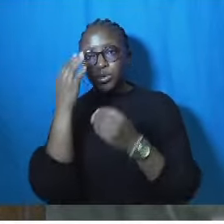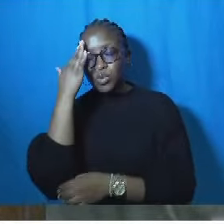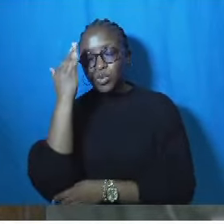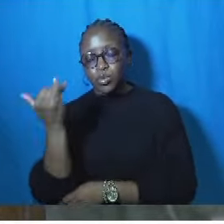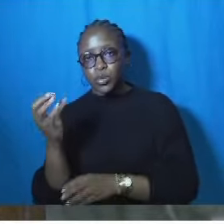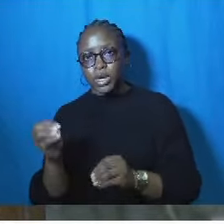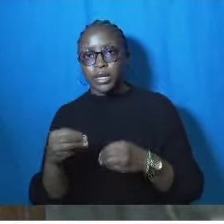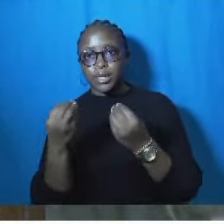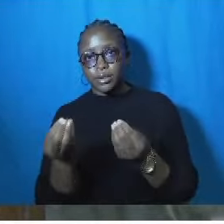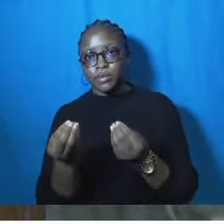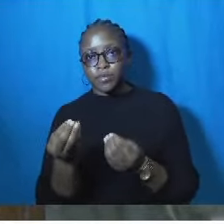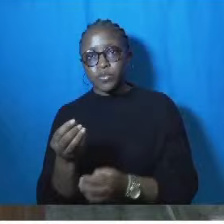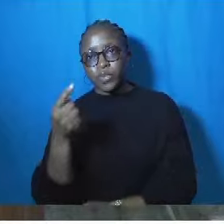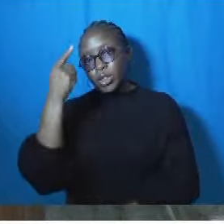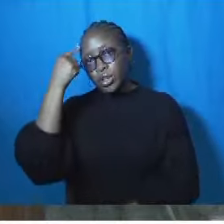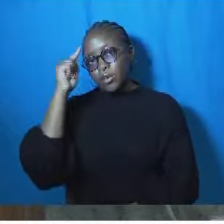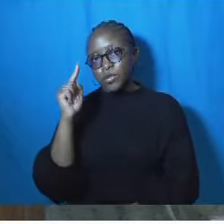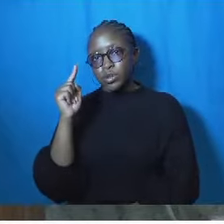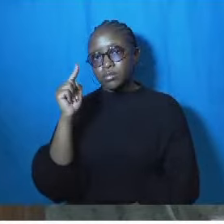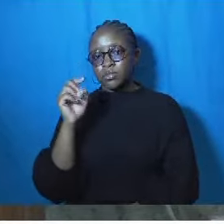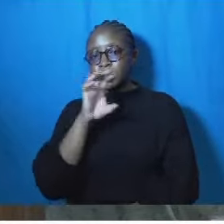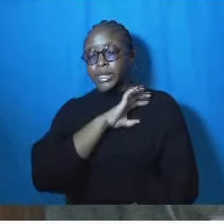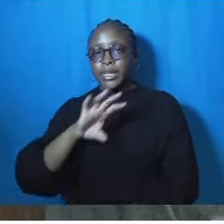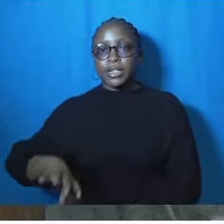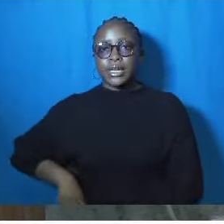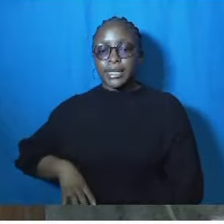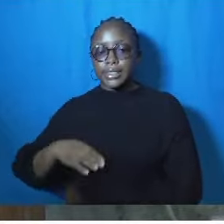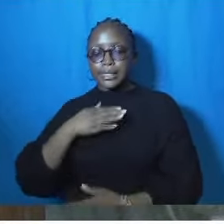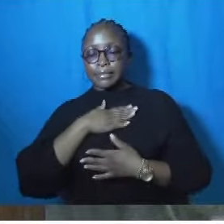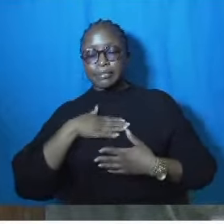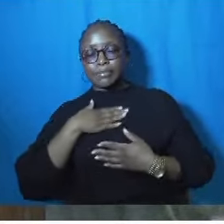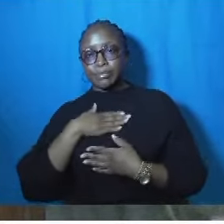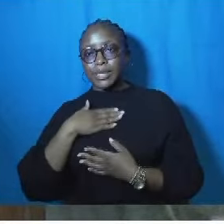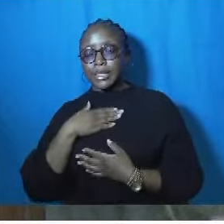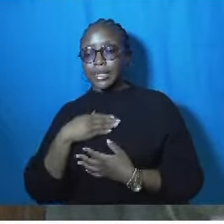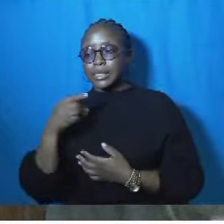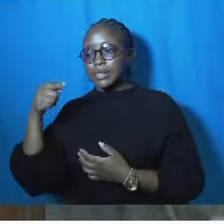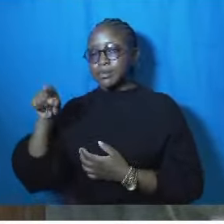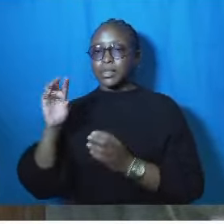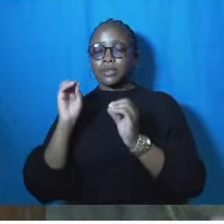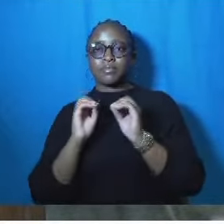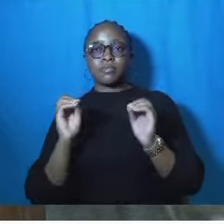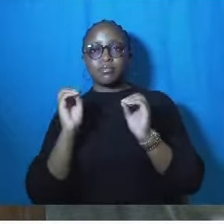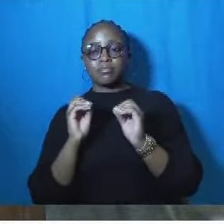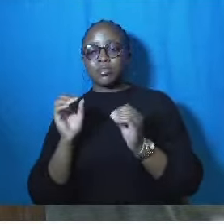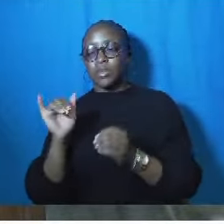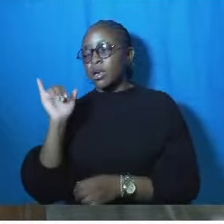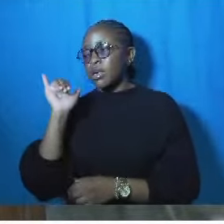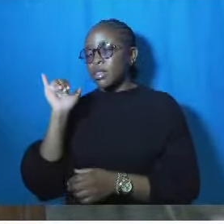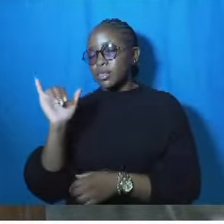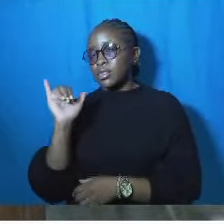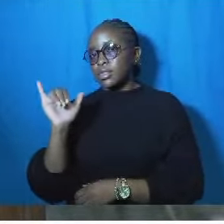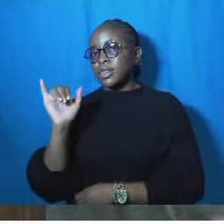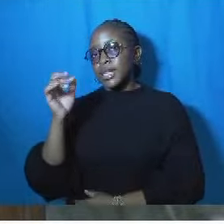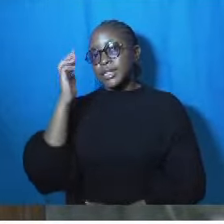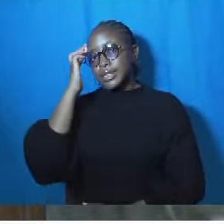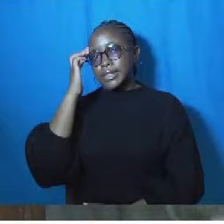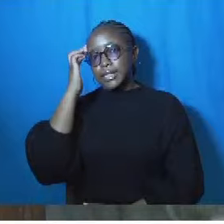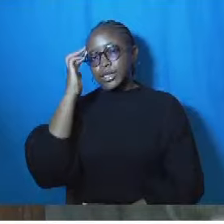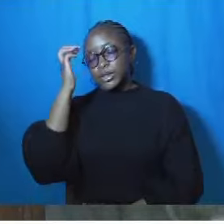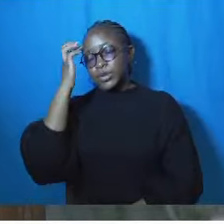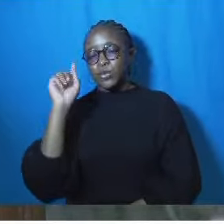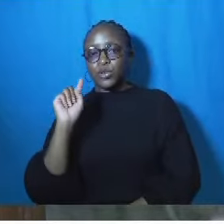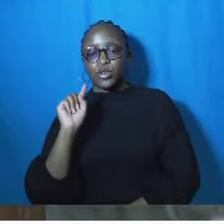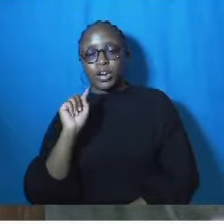For Christ did not please himself. He is the reason for us to receive and